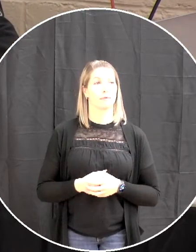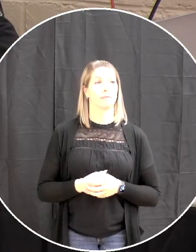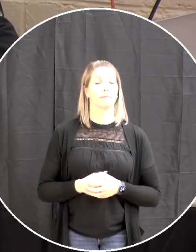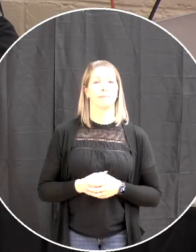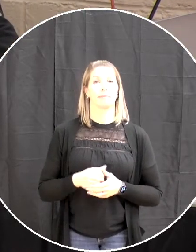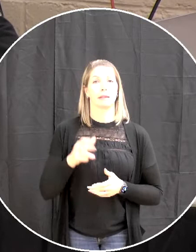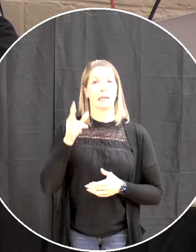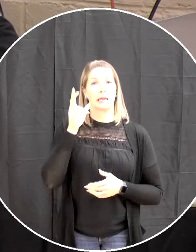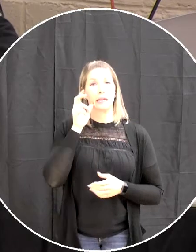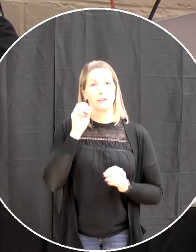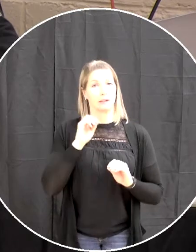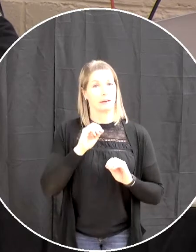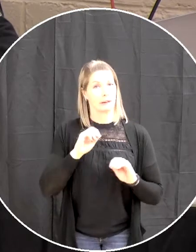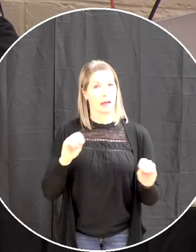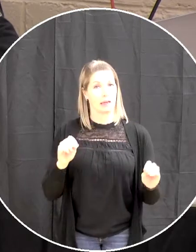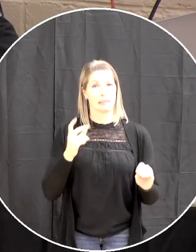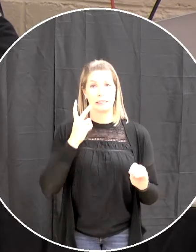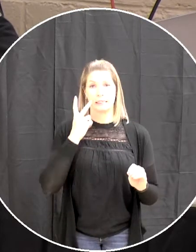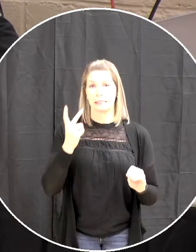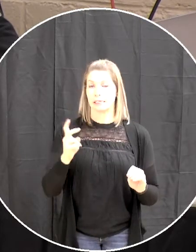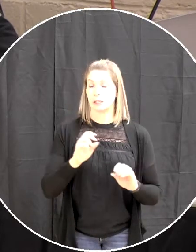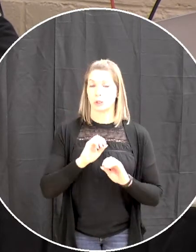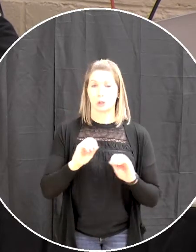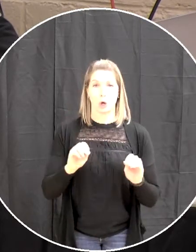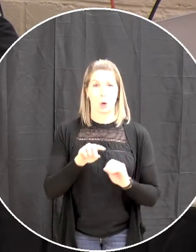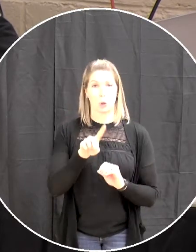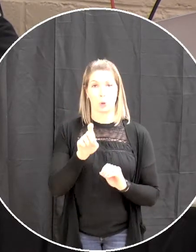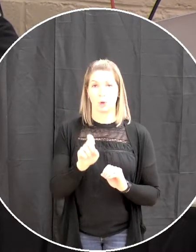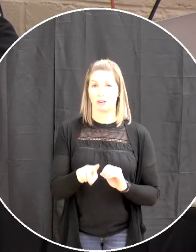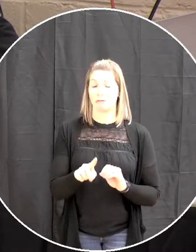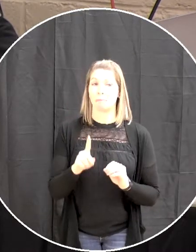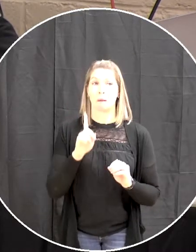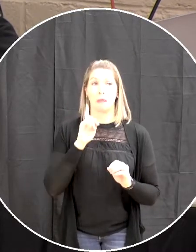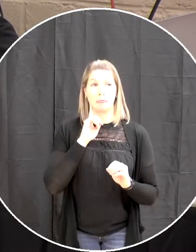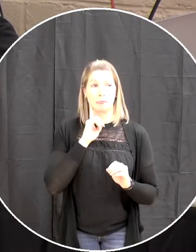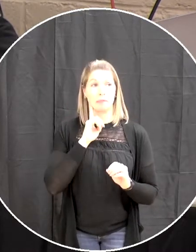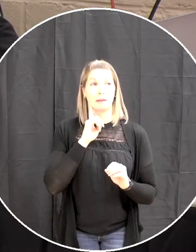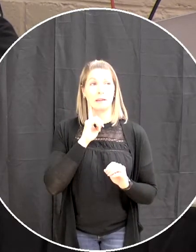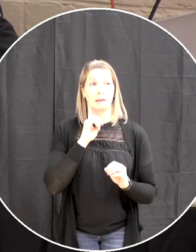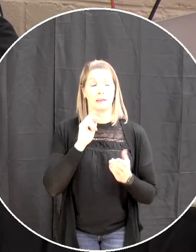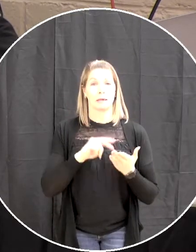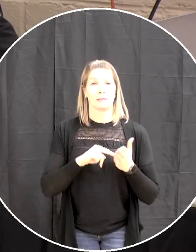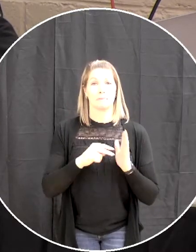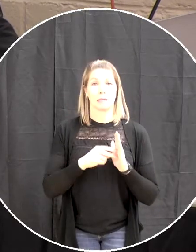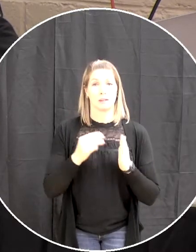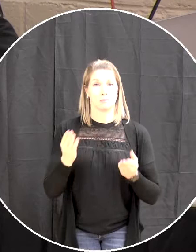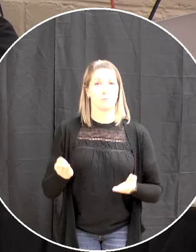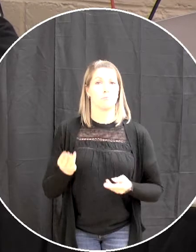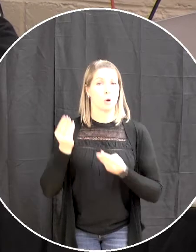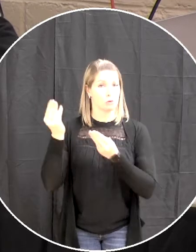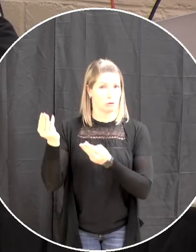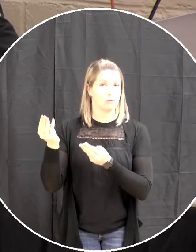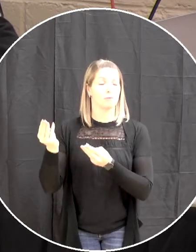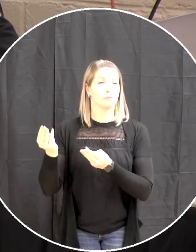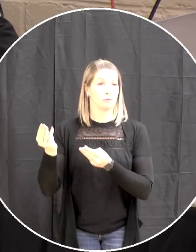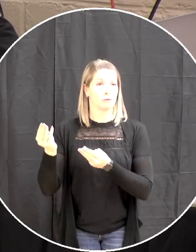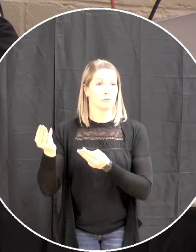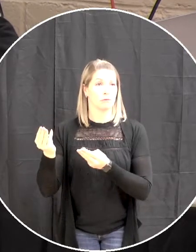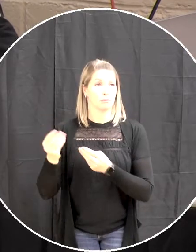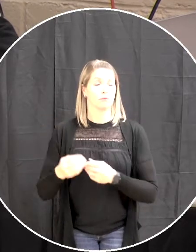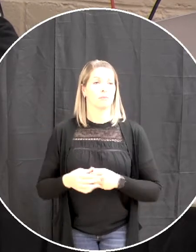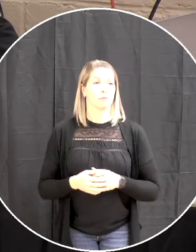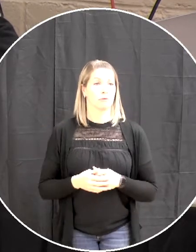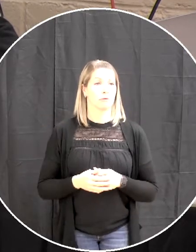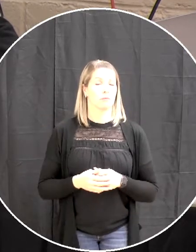Hearing and seeing none, I think that's then call for a motion coming from the chair of the